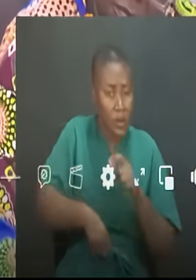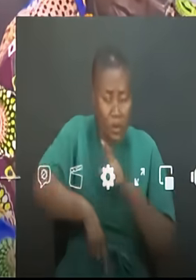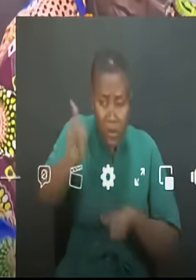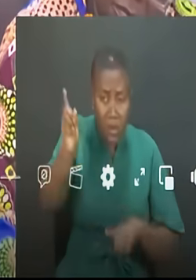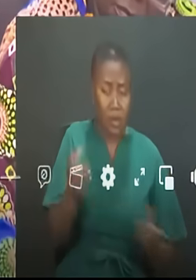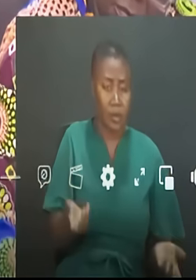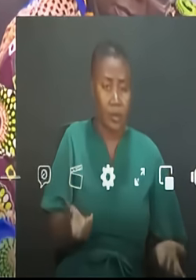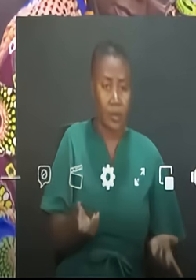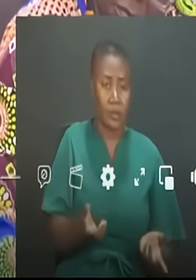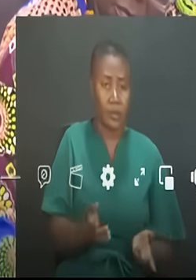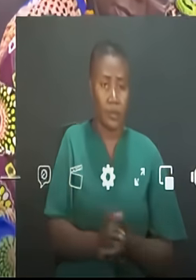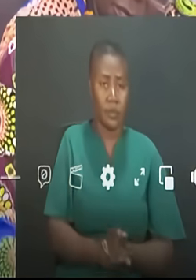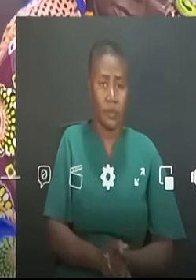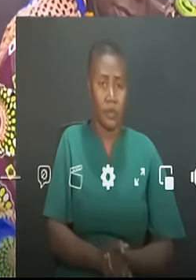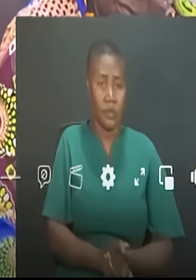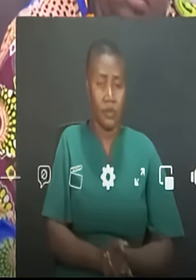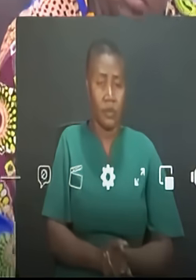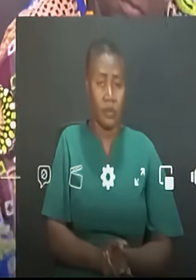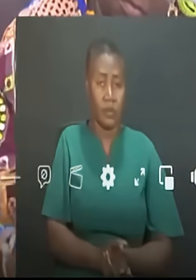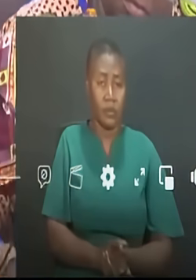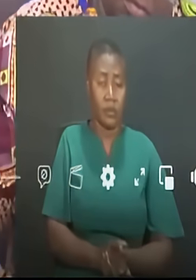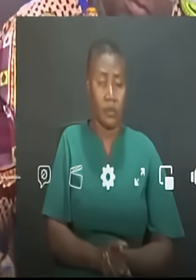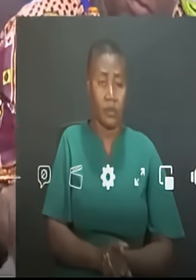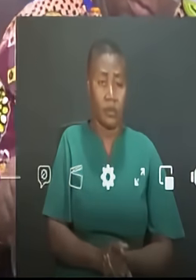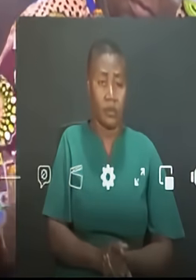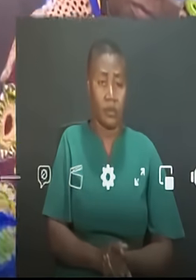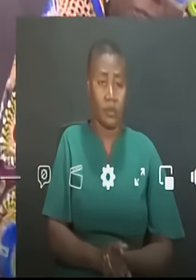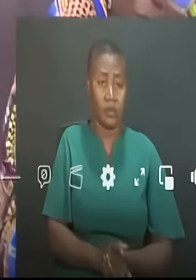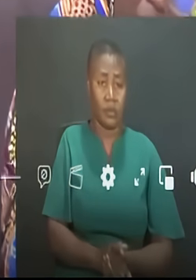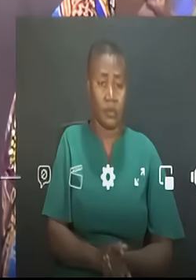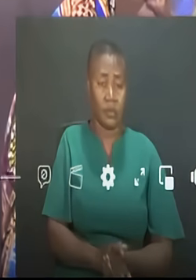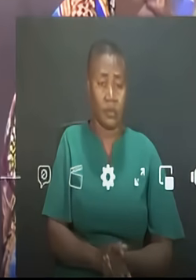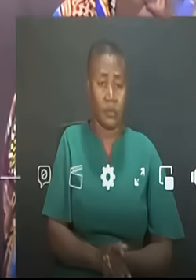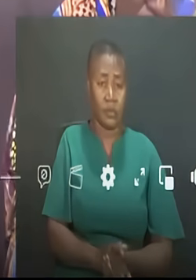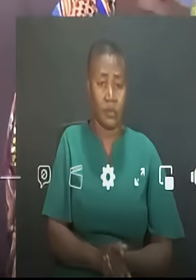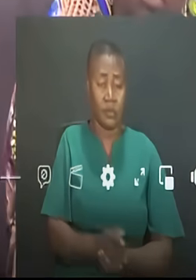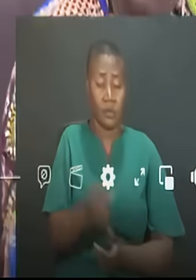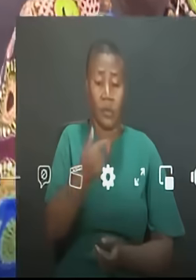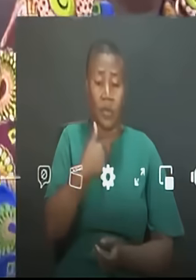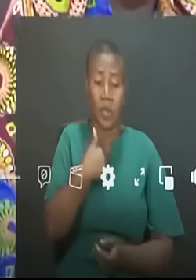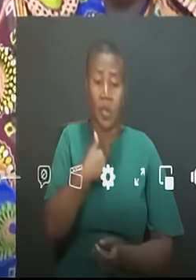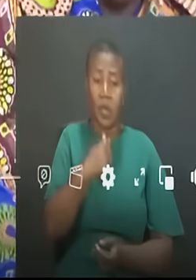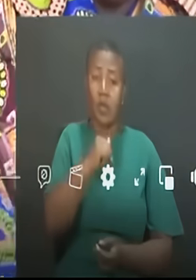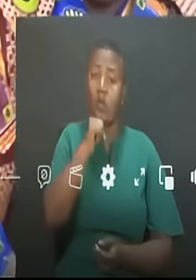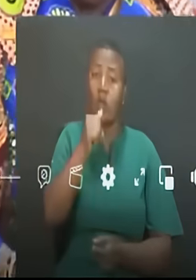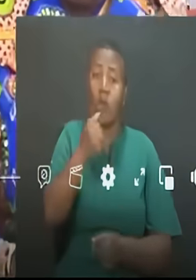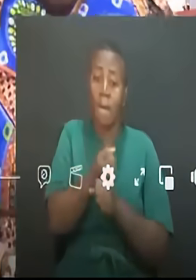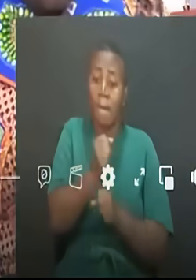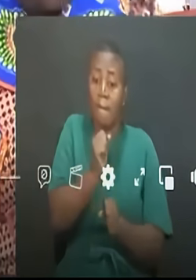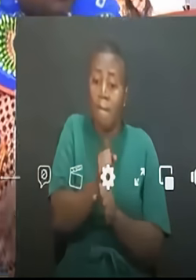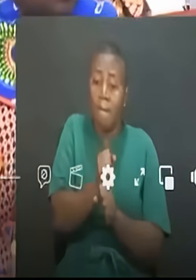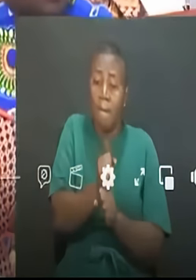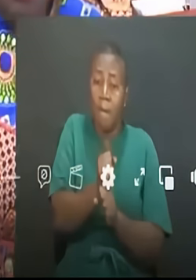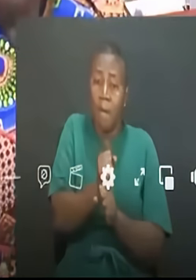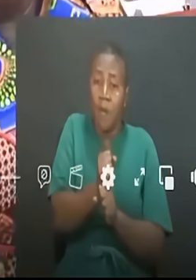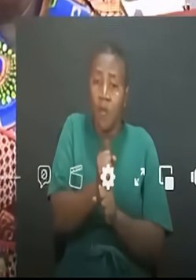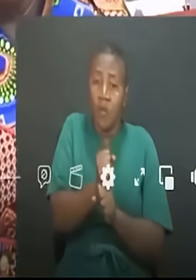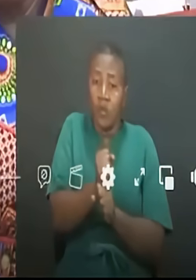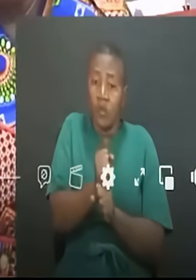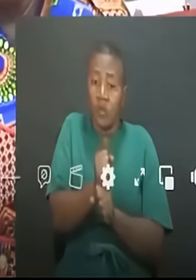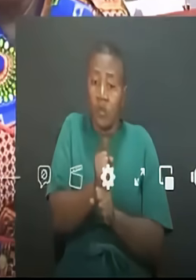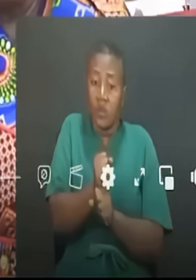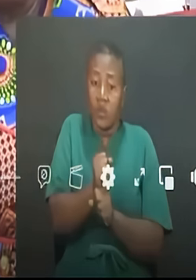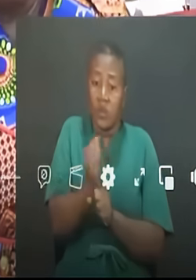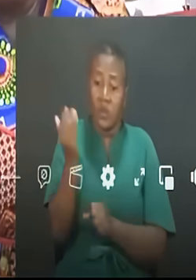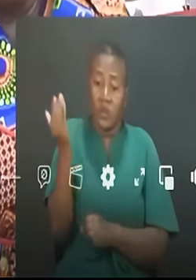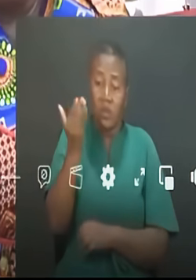I have not made the statement in the context that you described for Hansard. And you